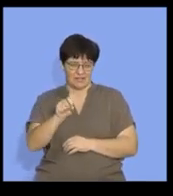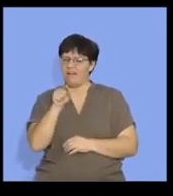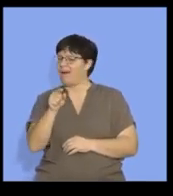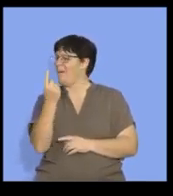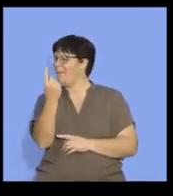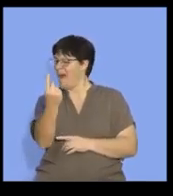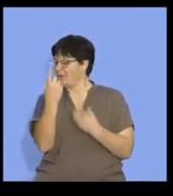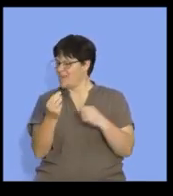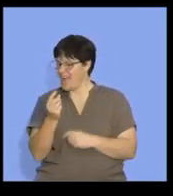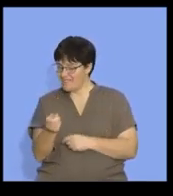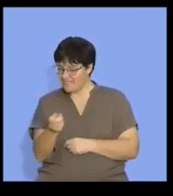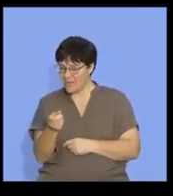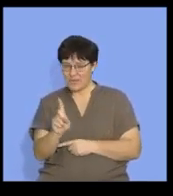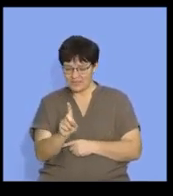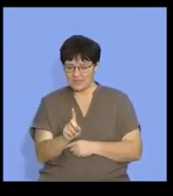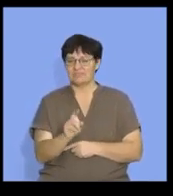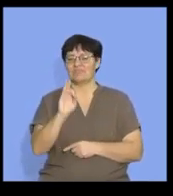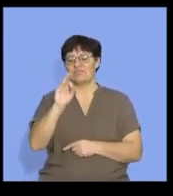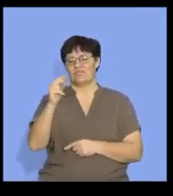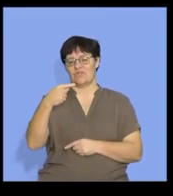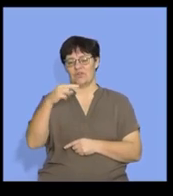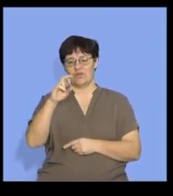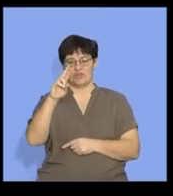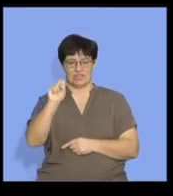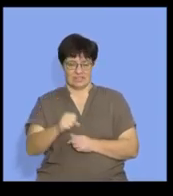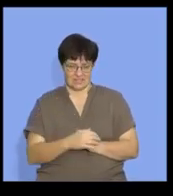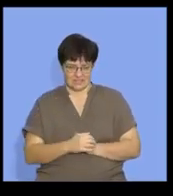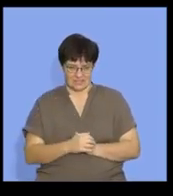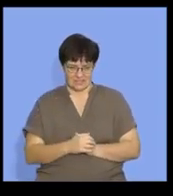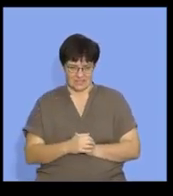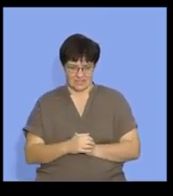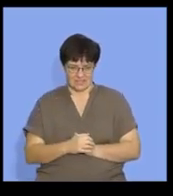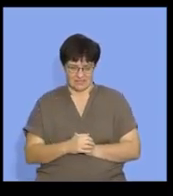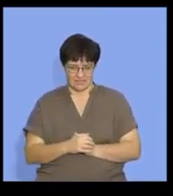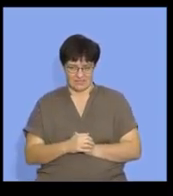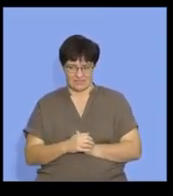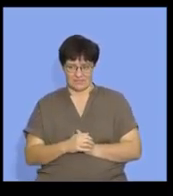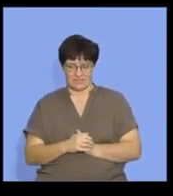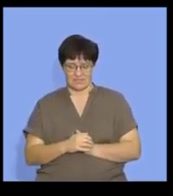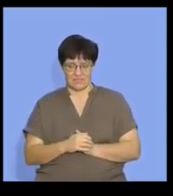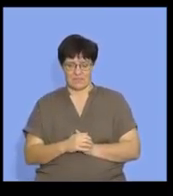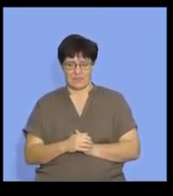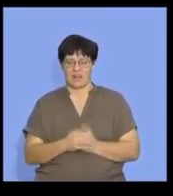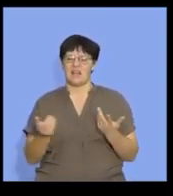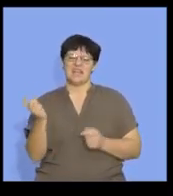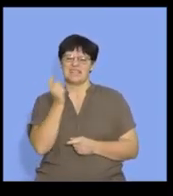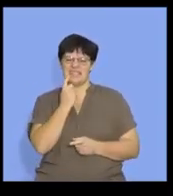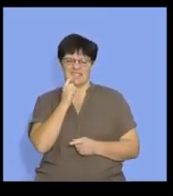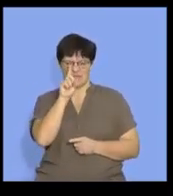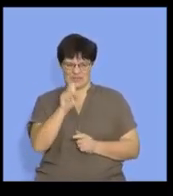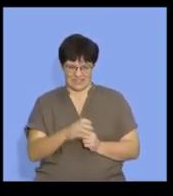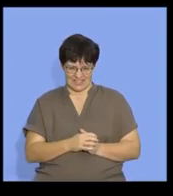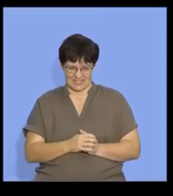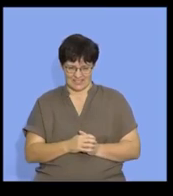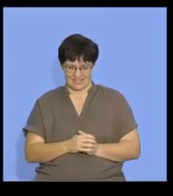only one that has spores over here that we can see, that was our fungi group. Nice, easy